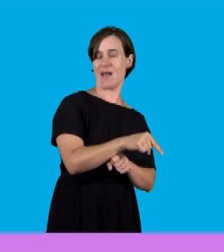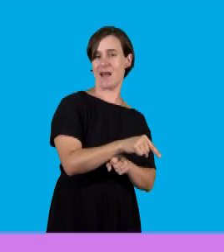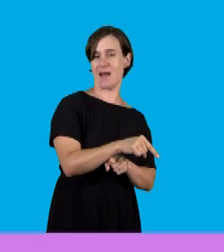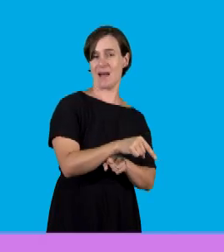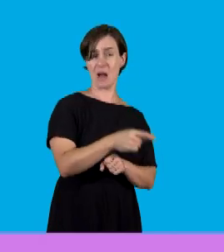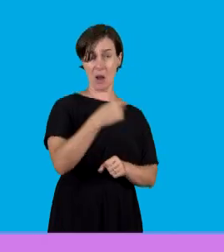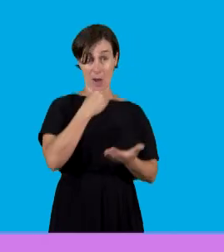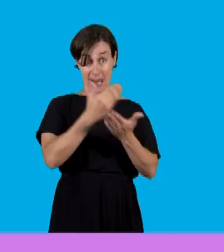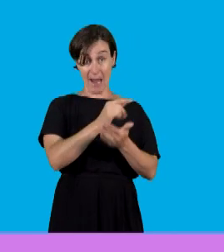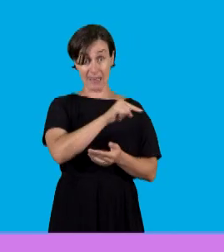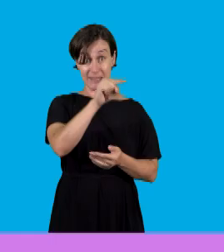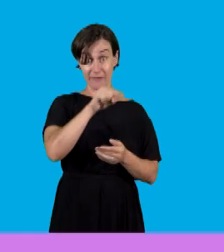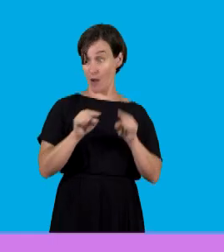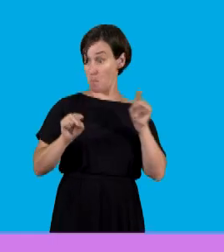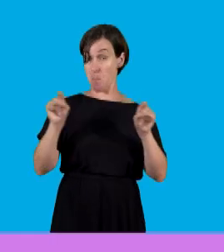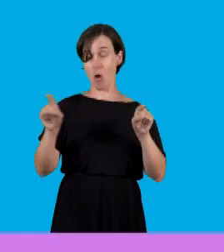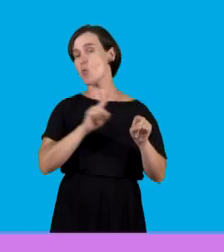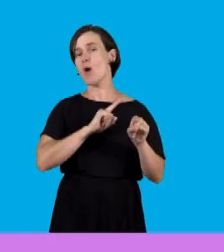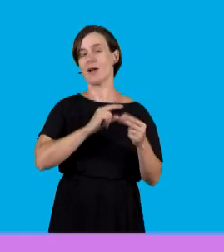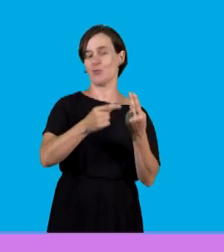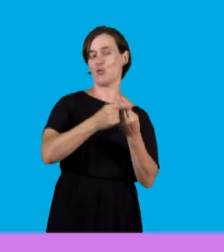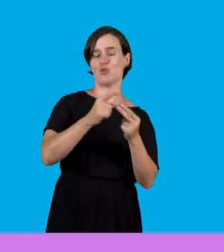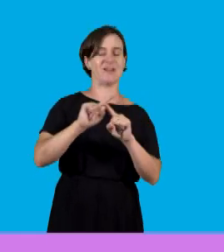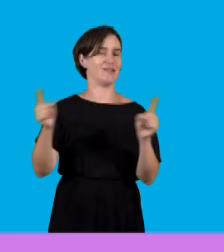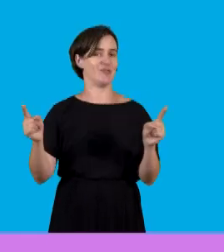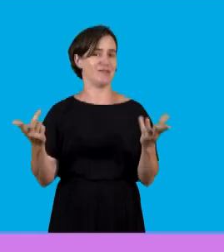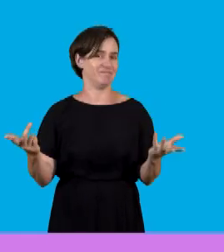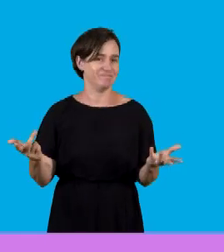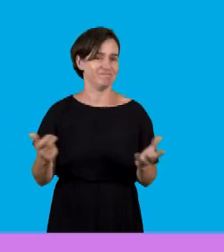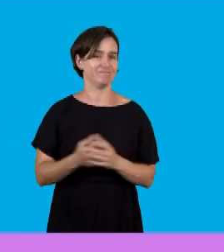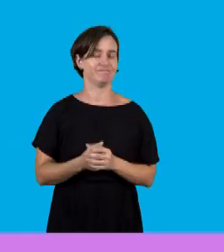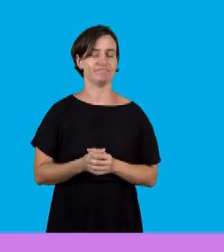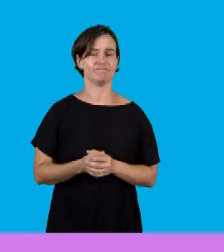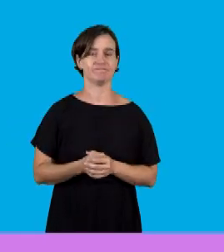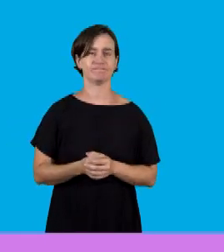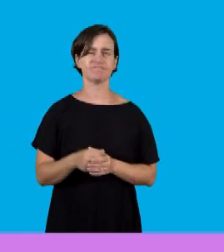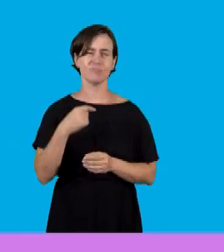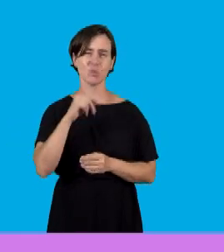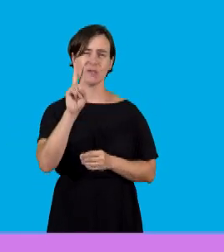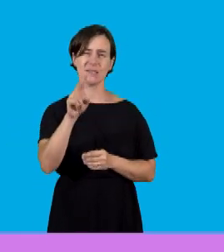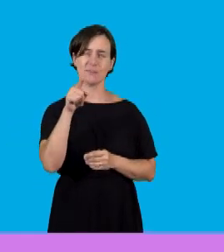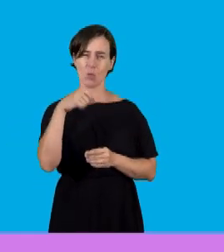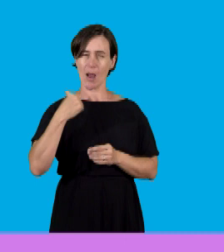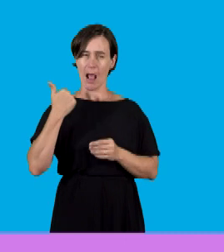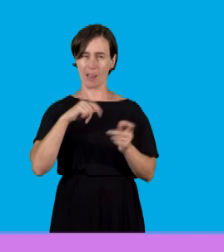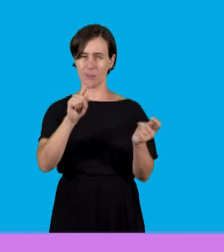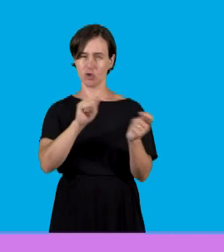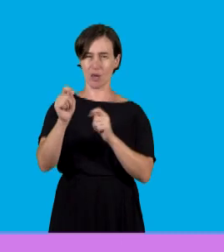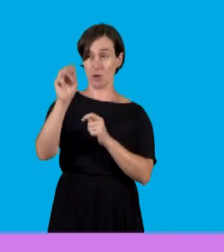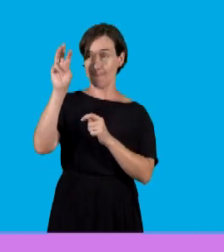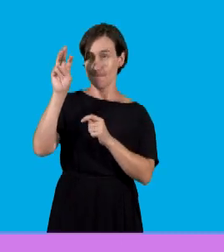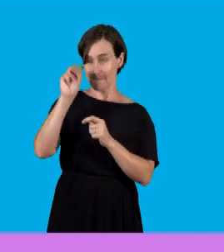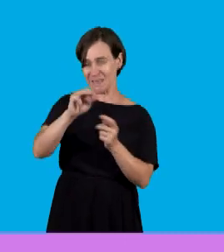by 10 millimeters, but unfortunately we can't because the units are not the same. So let's convert our meters to millimeters. From meter